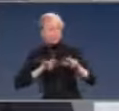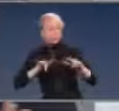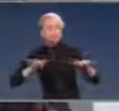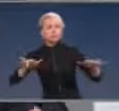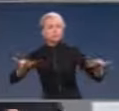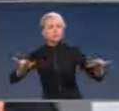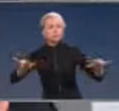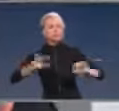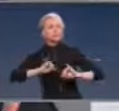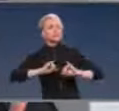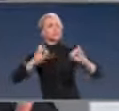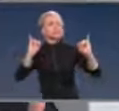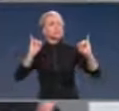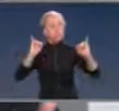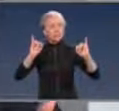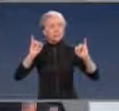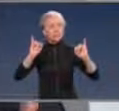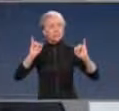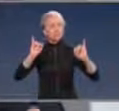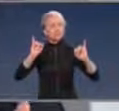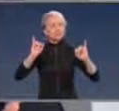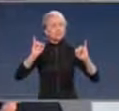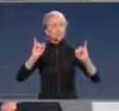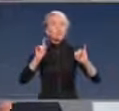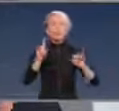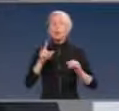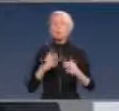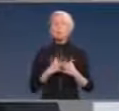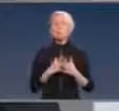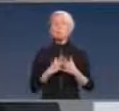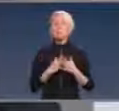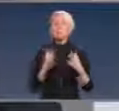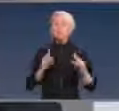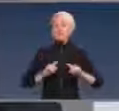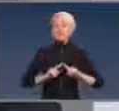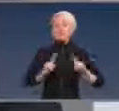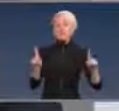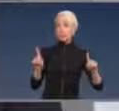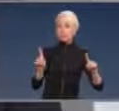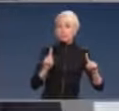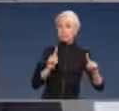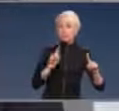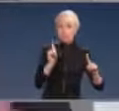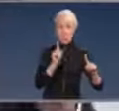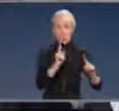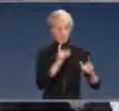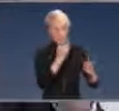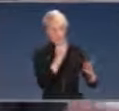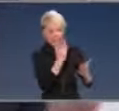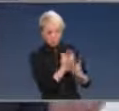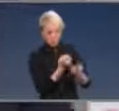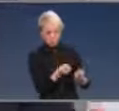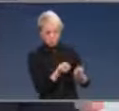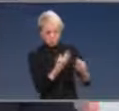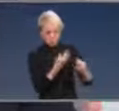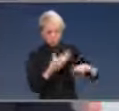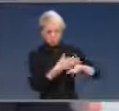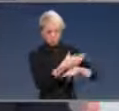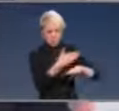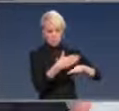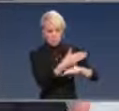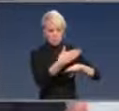quite significant gap that exists between your effective rate of unemployment and your measured or headline